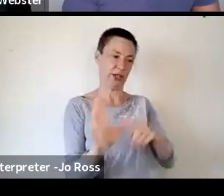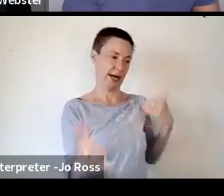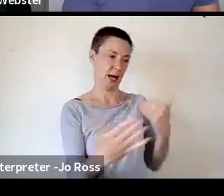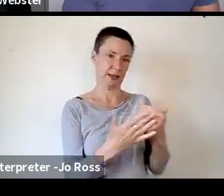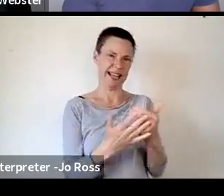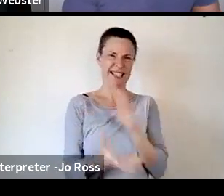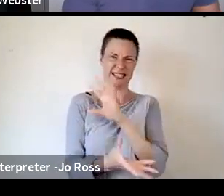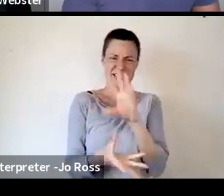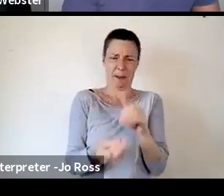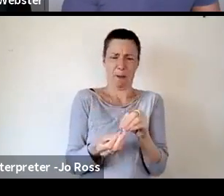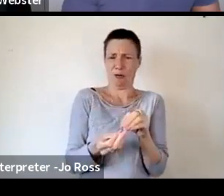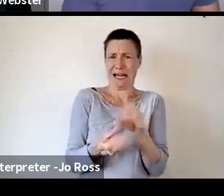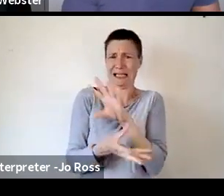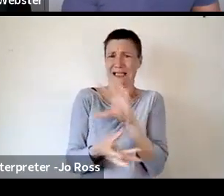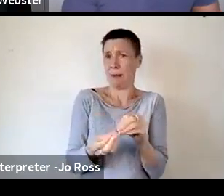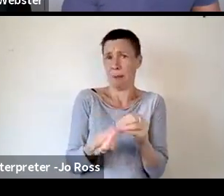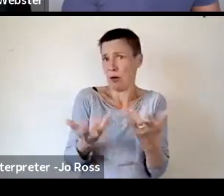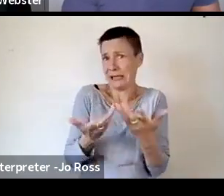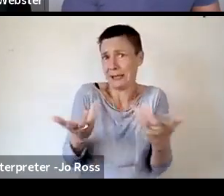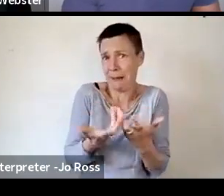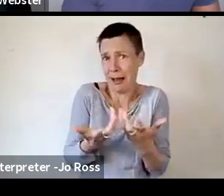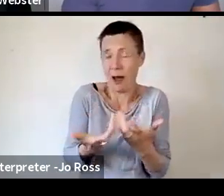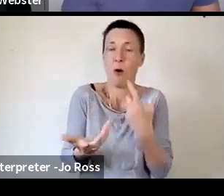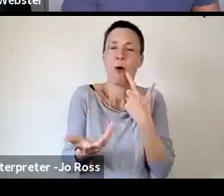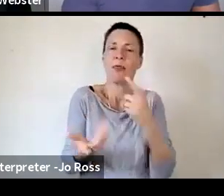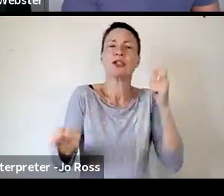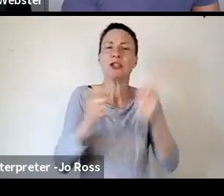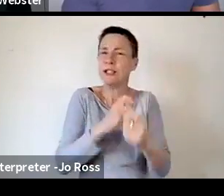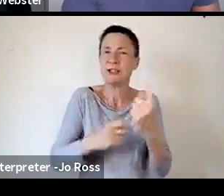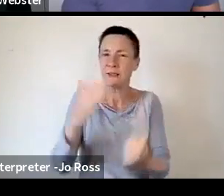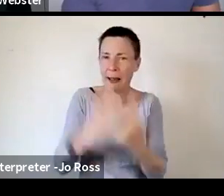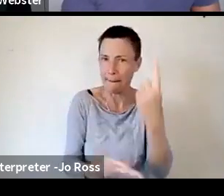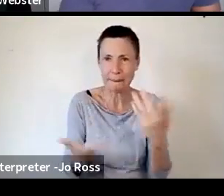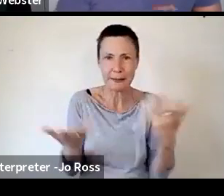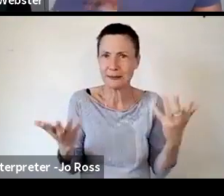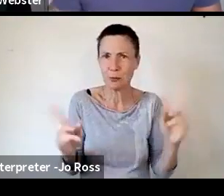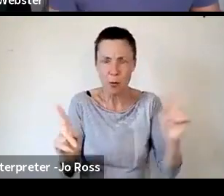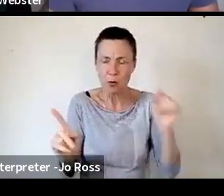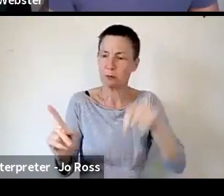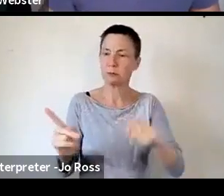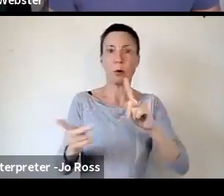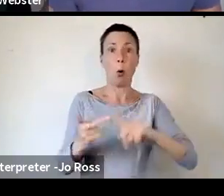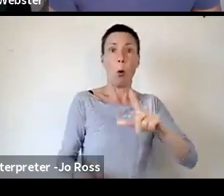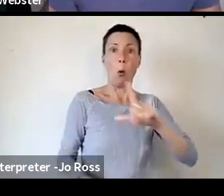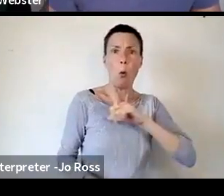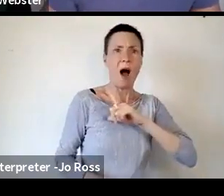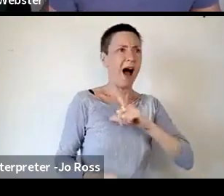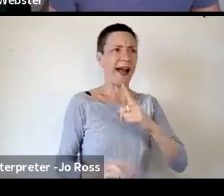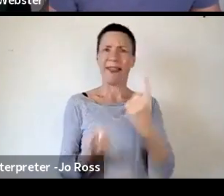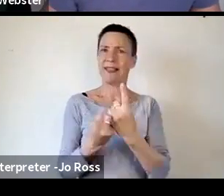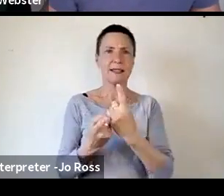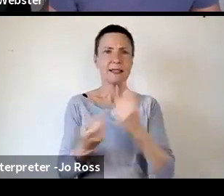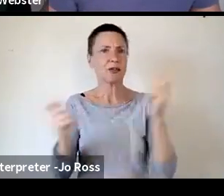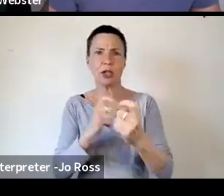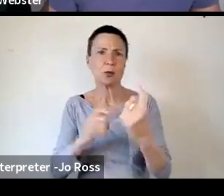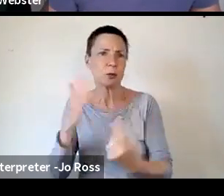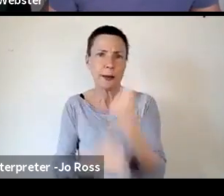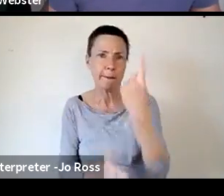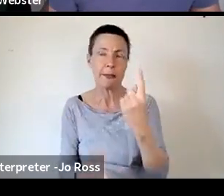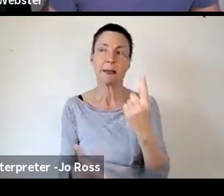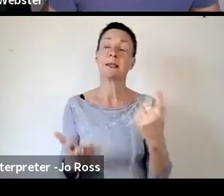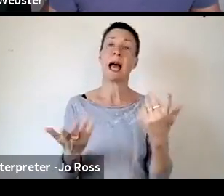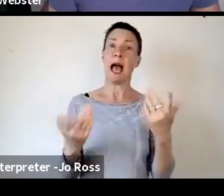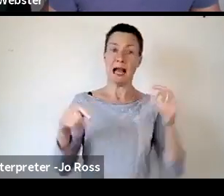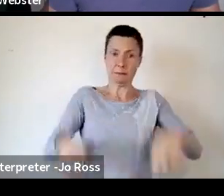somehow, what changes have happened, why they were instigated, and where we're really